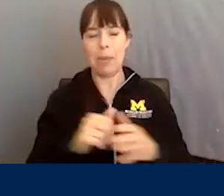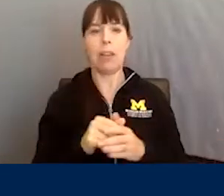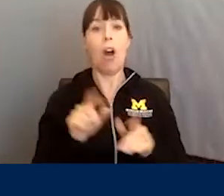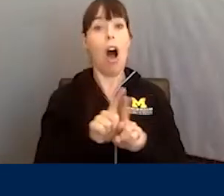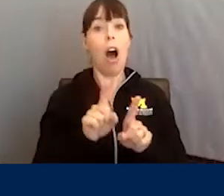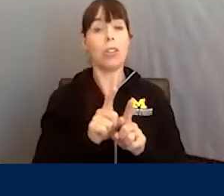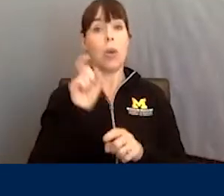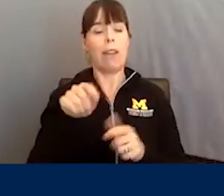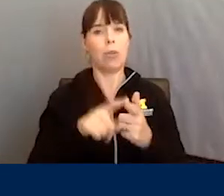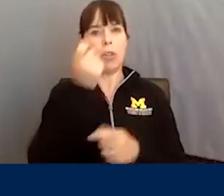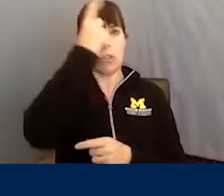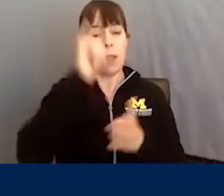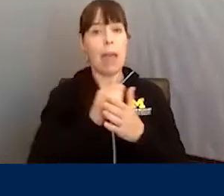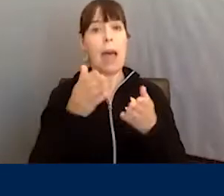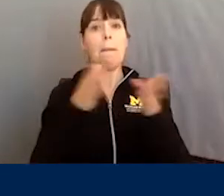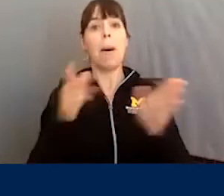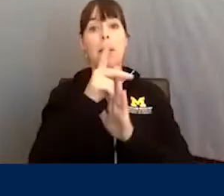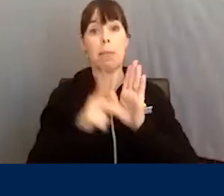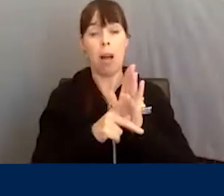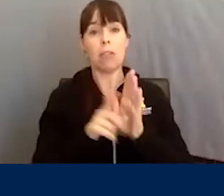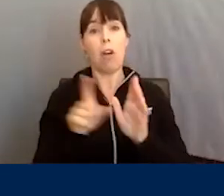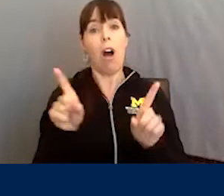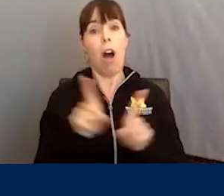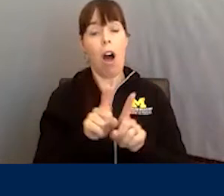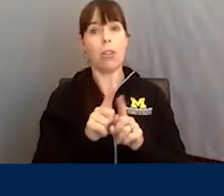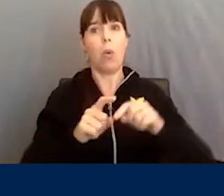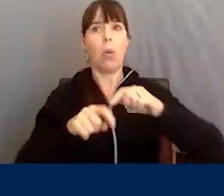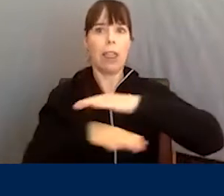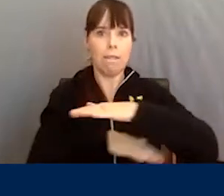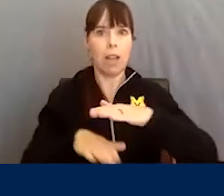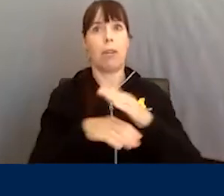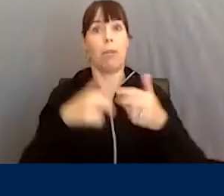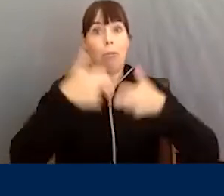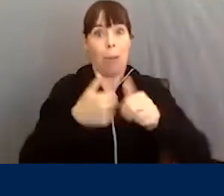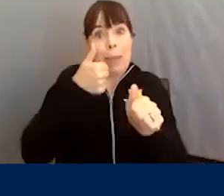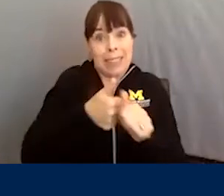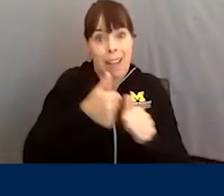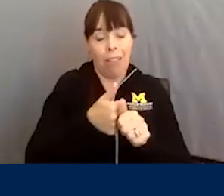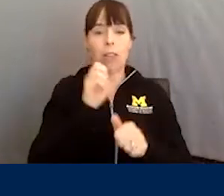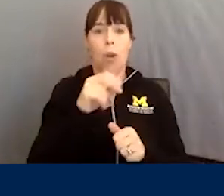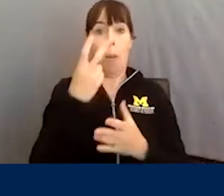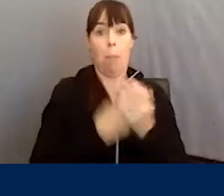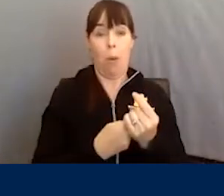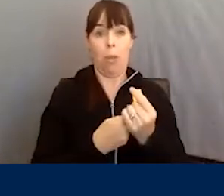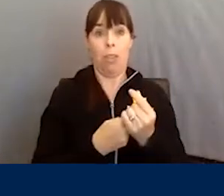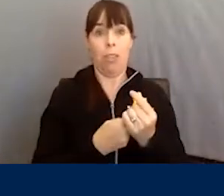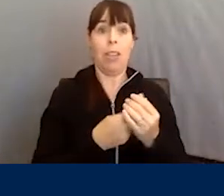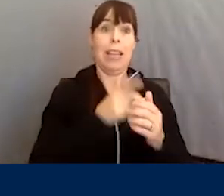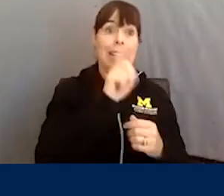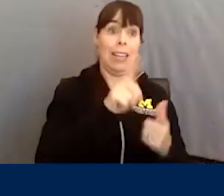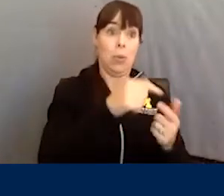have to understand that public policy is also the fundamental problem. So it's both, can look at it both